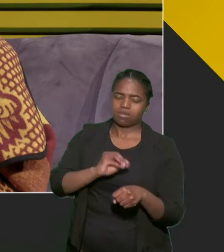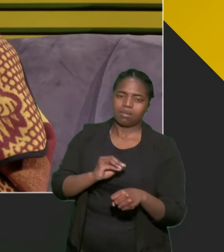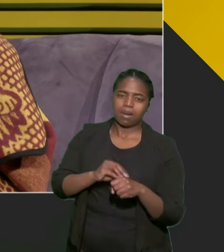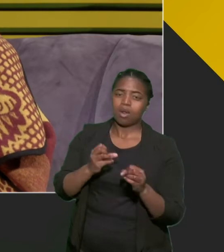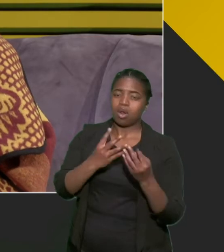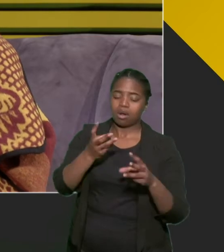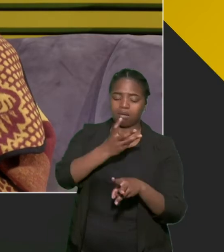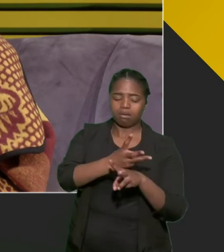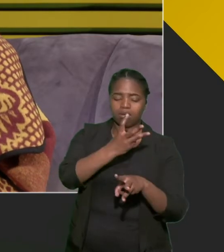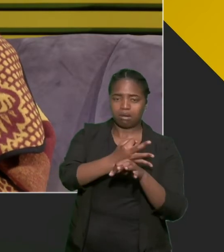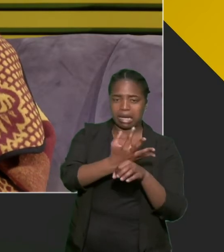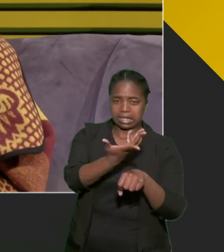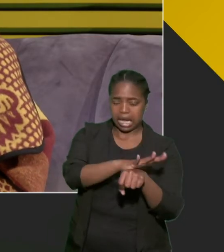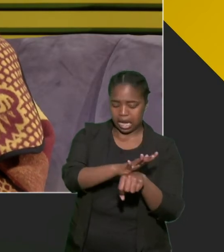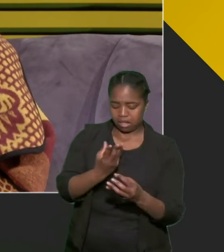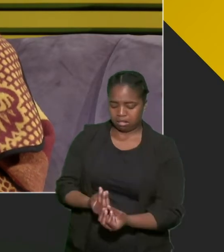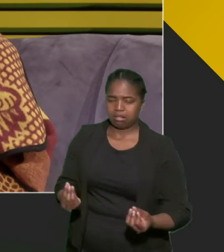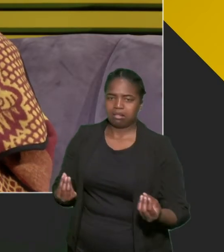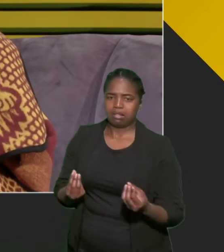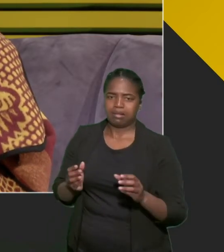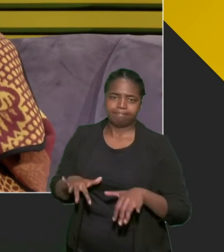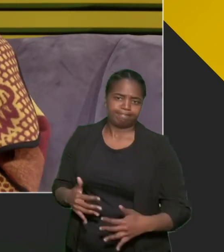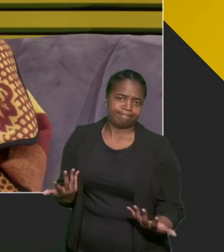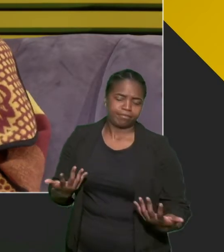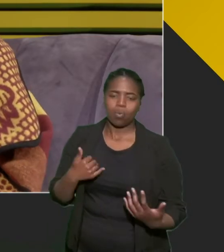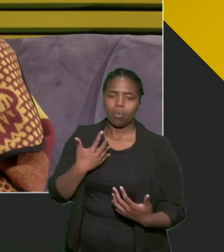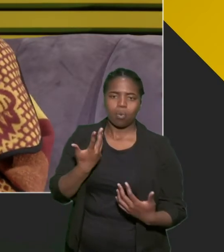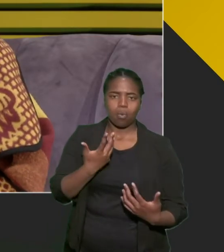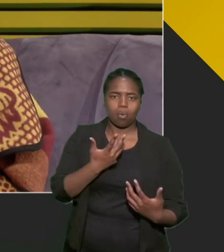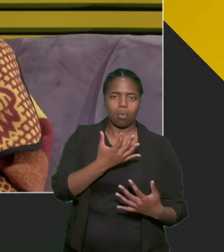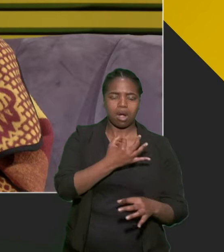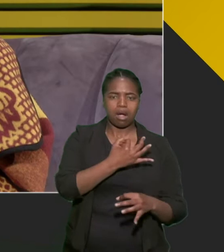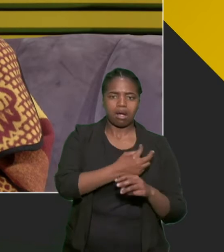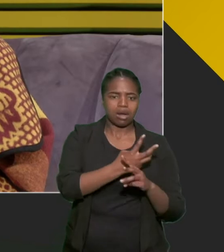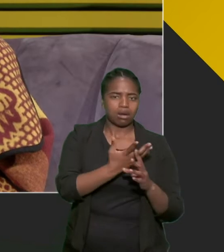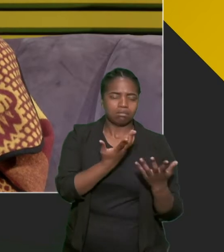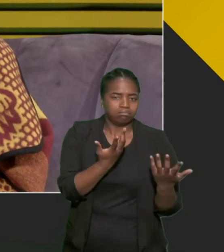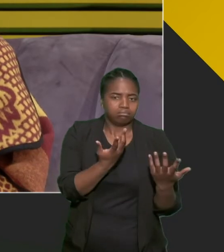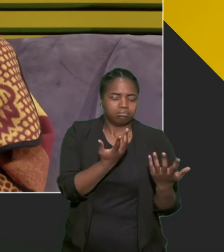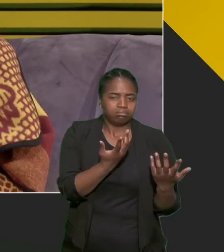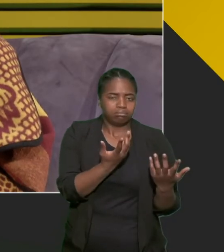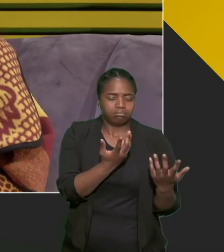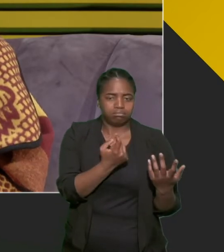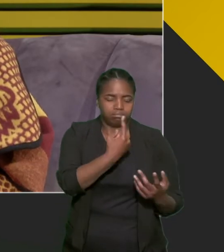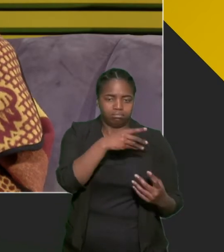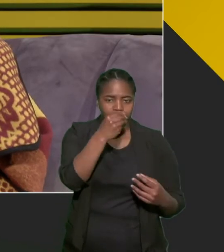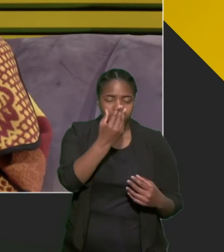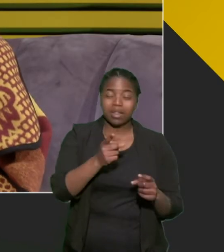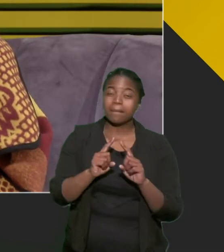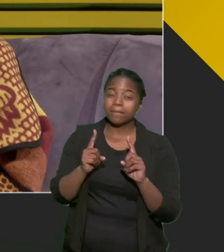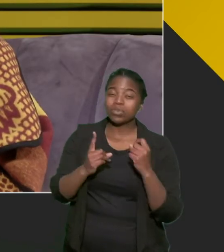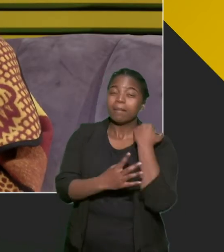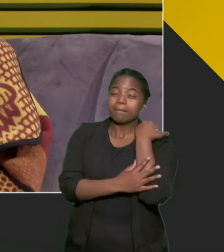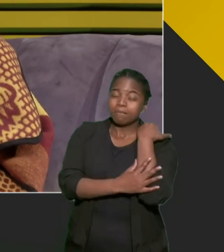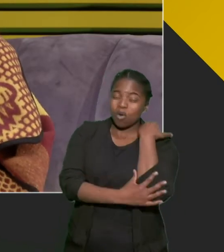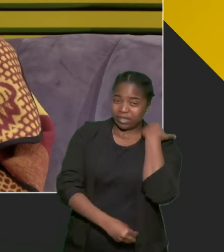orphans and older people being left destitute. So yes, that is an issue. Mostly the poverty has